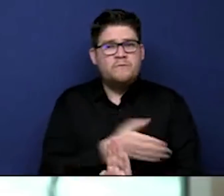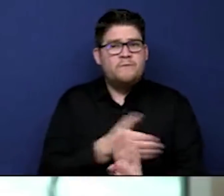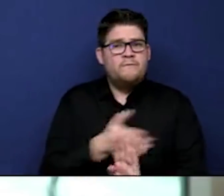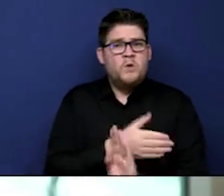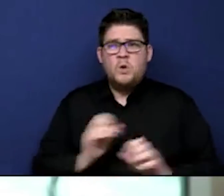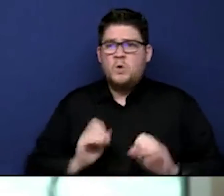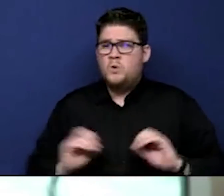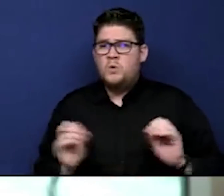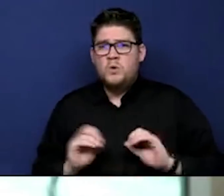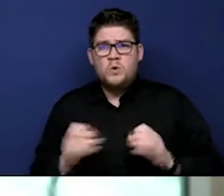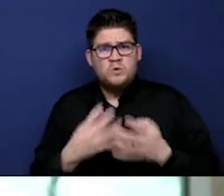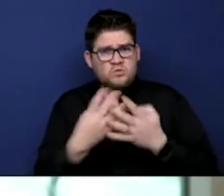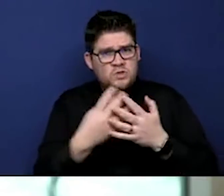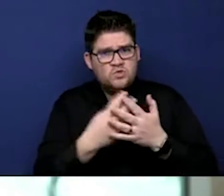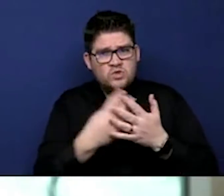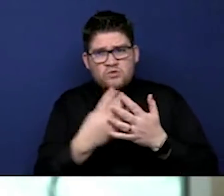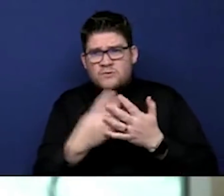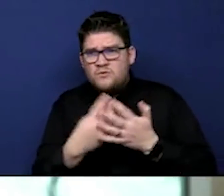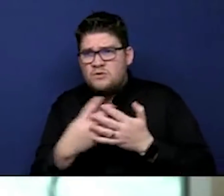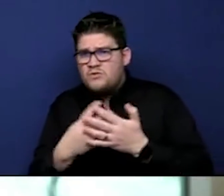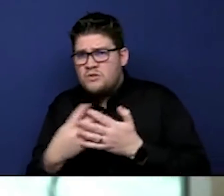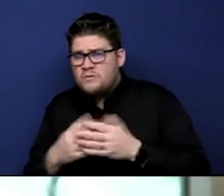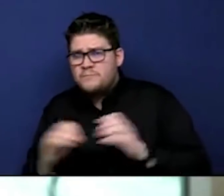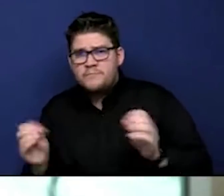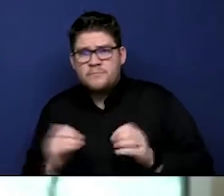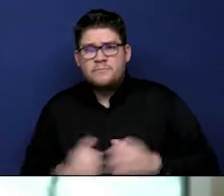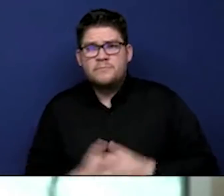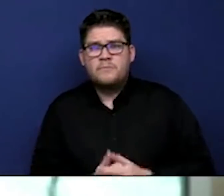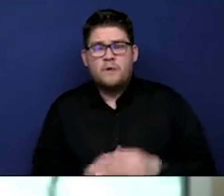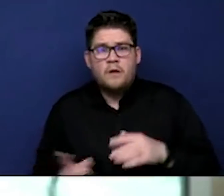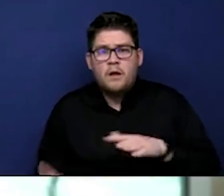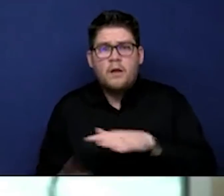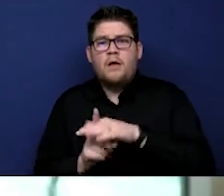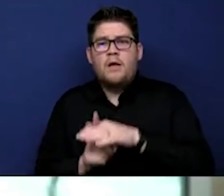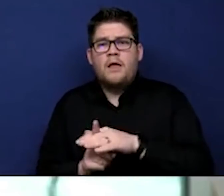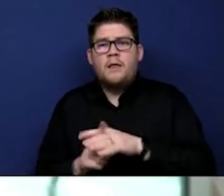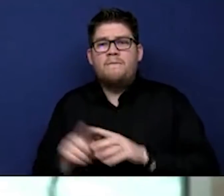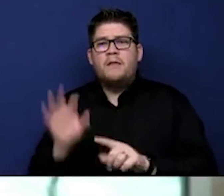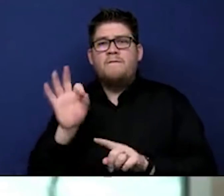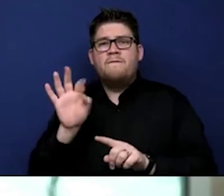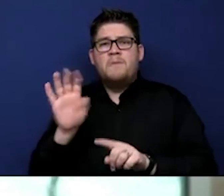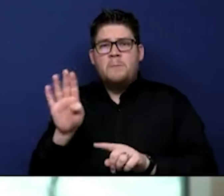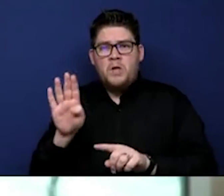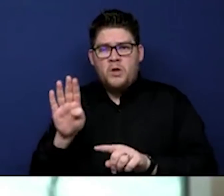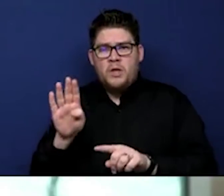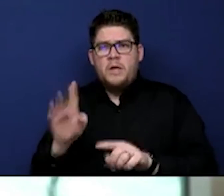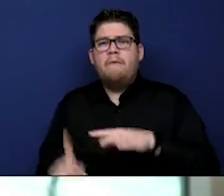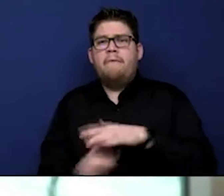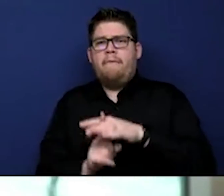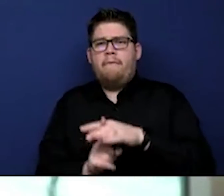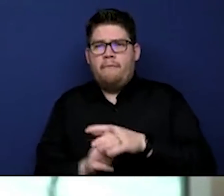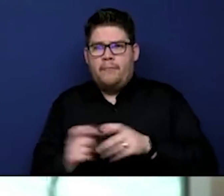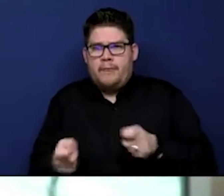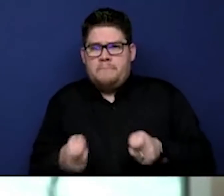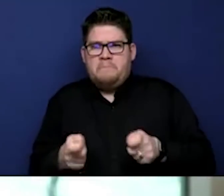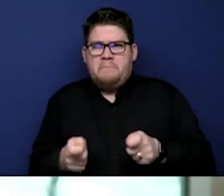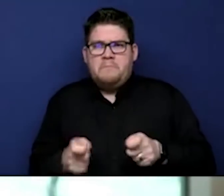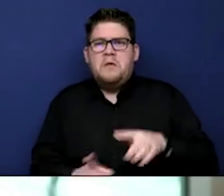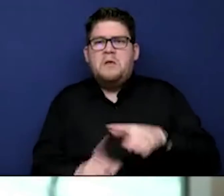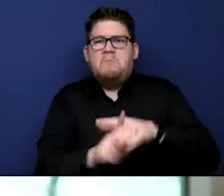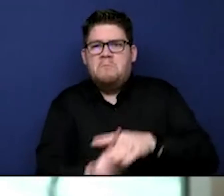screens that we were doing. We had one contained cluster in February in Vancouver, but then we had several